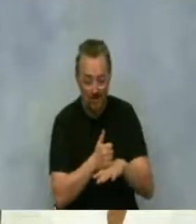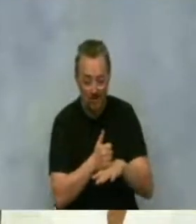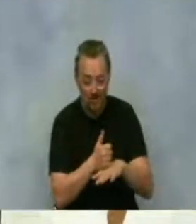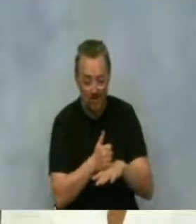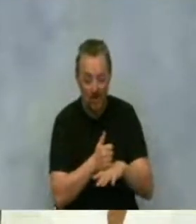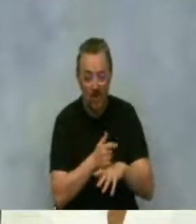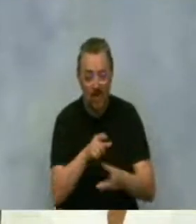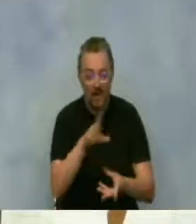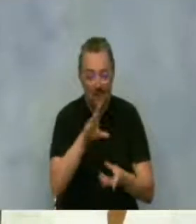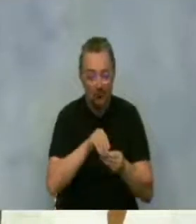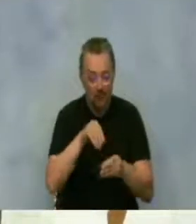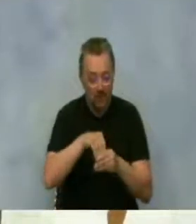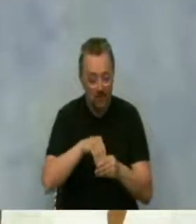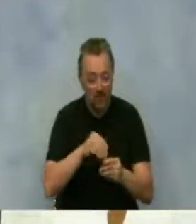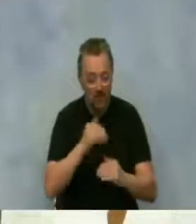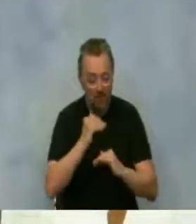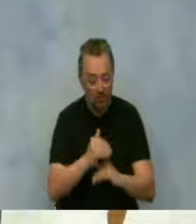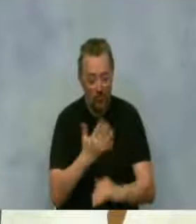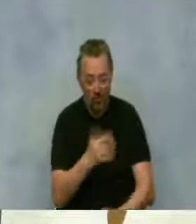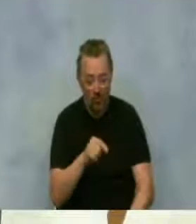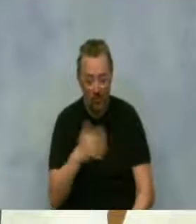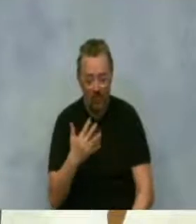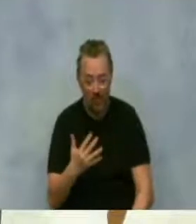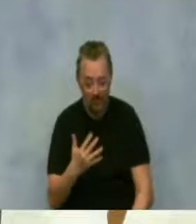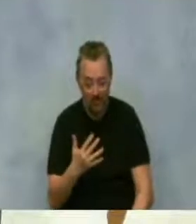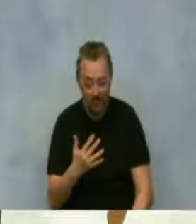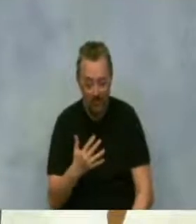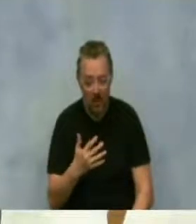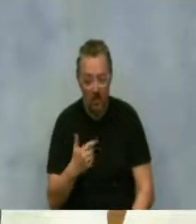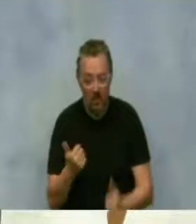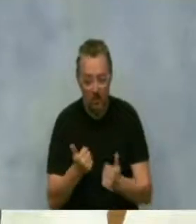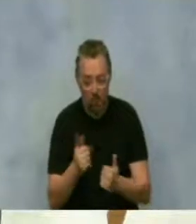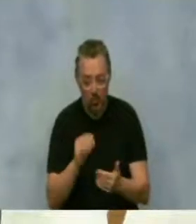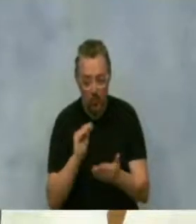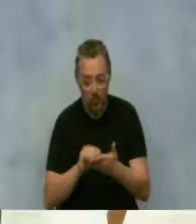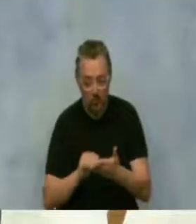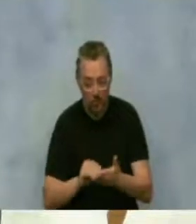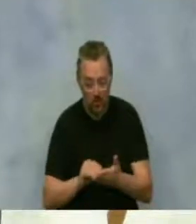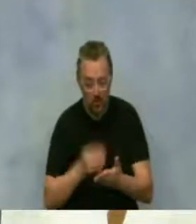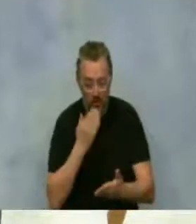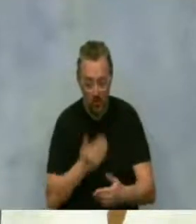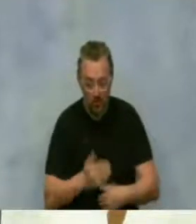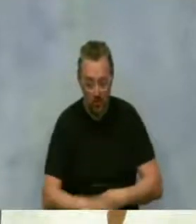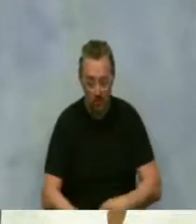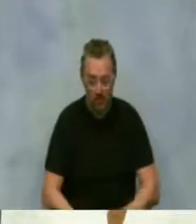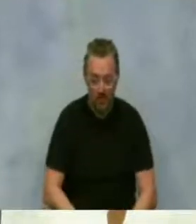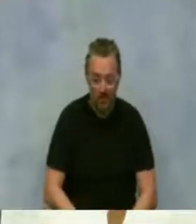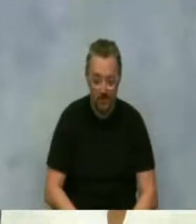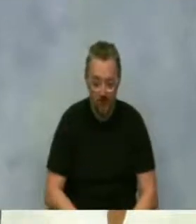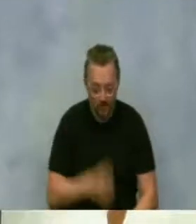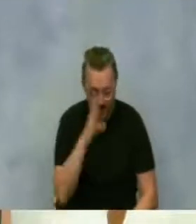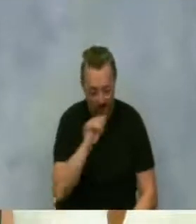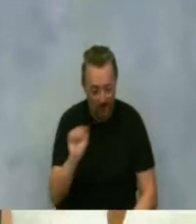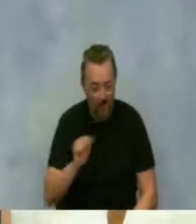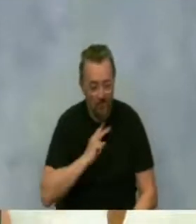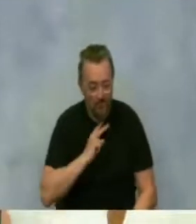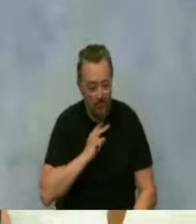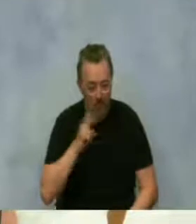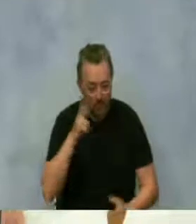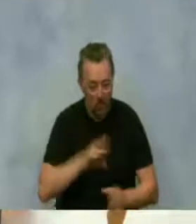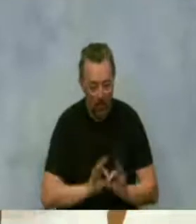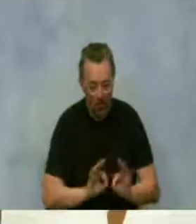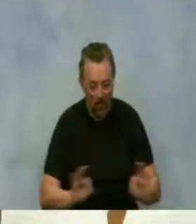summarised at paragraph 5.5 and detailed at appendix 3 is also noted. Thanks very much, Chair. Thanks, Cameron. I'll move that